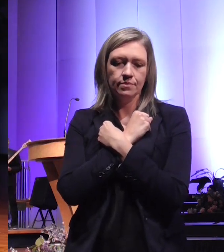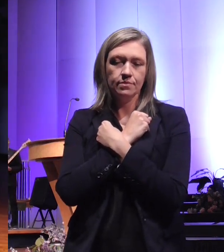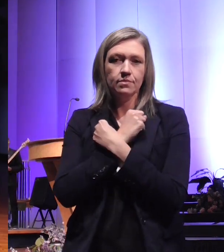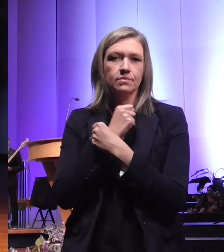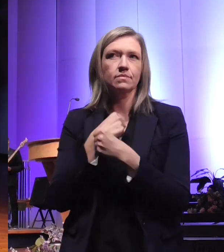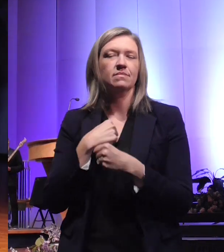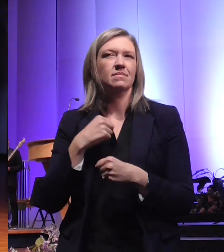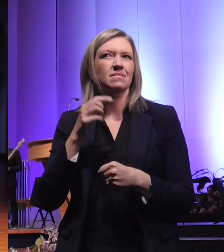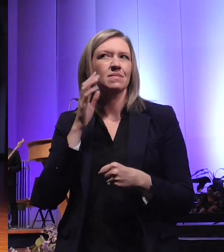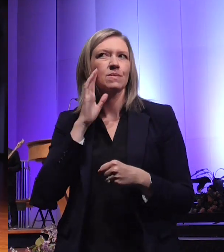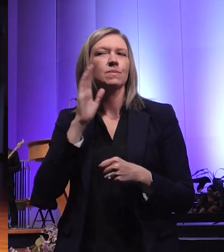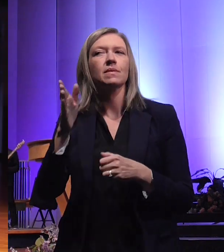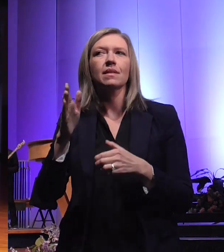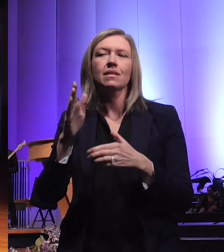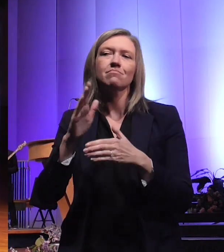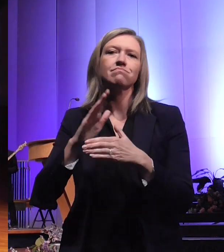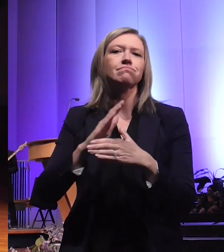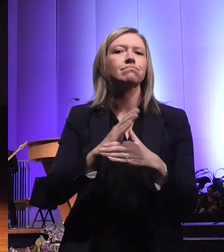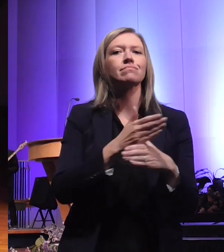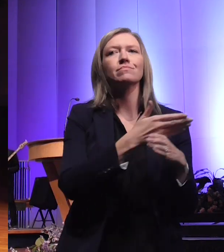I will